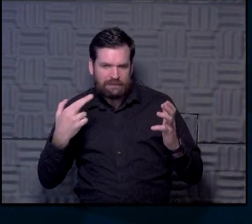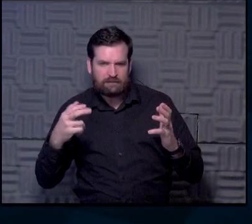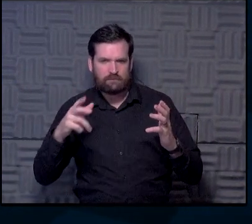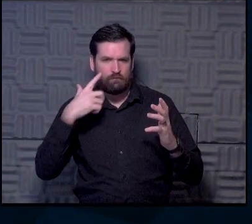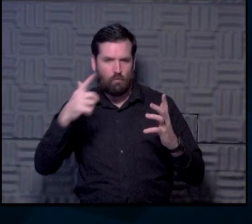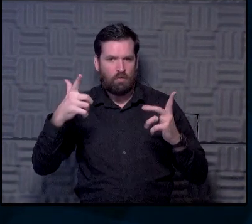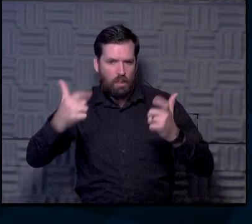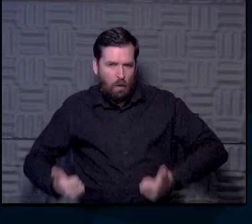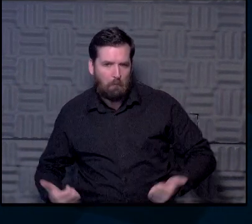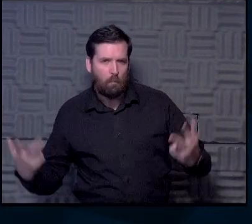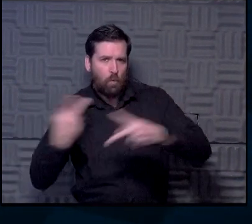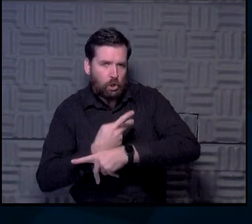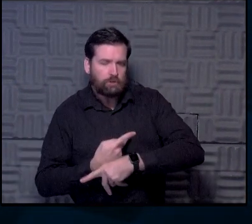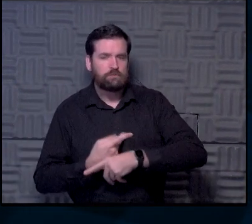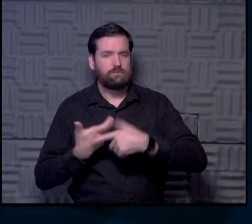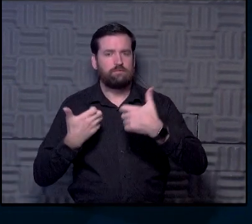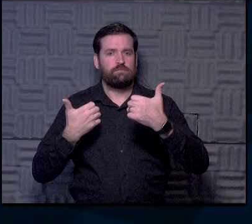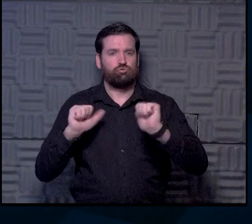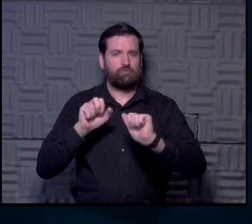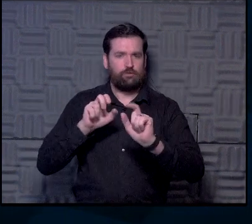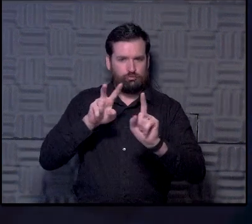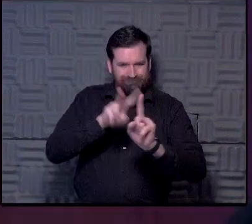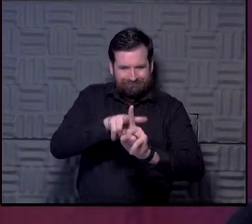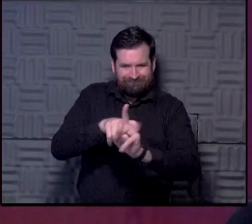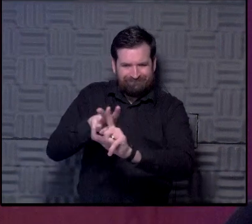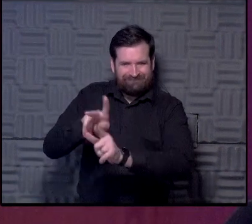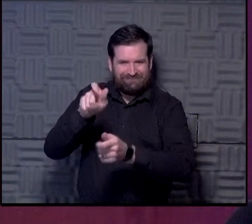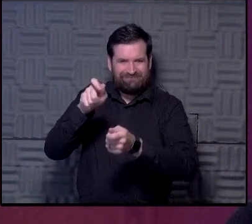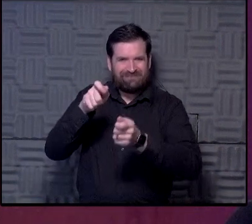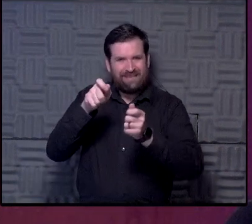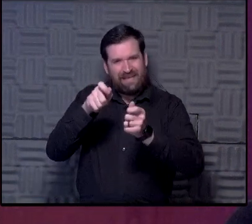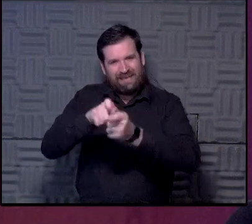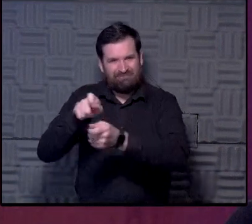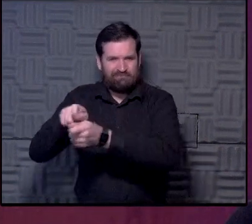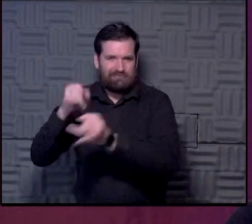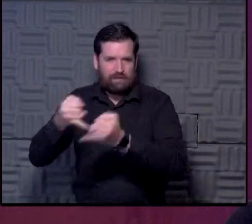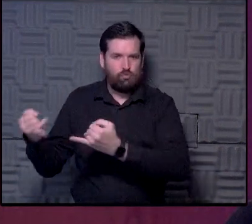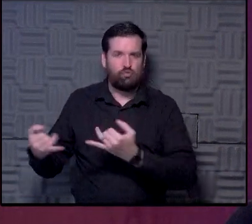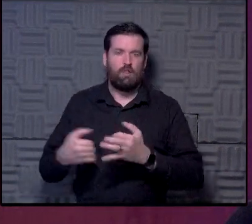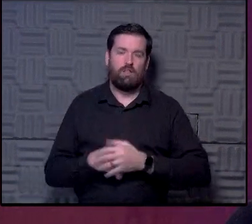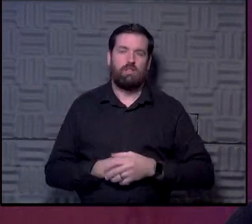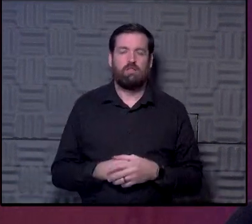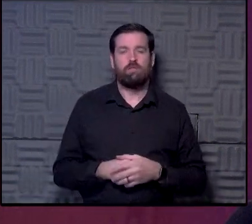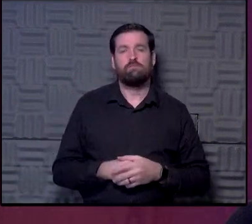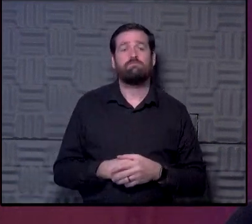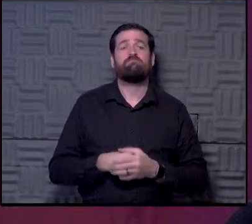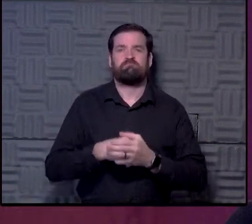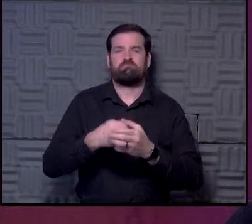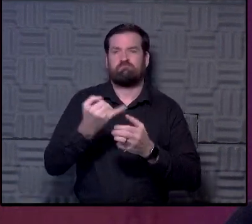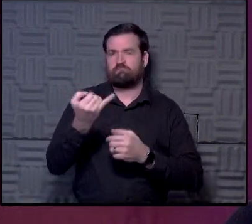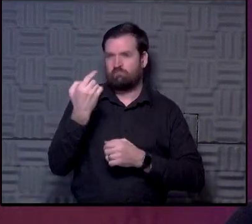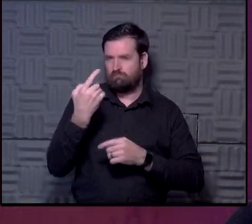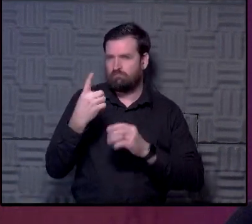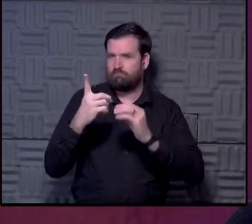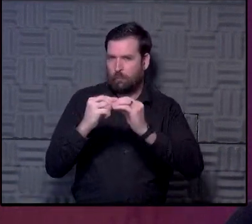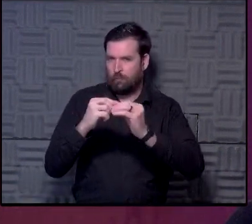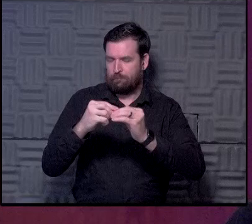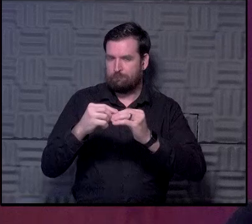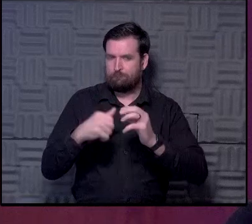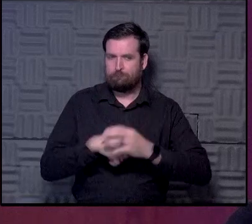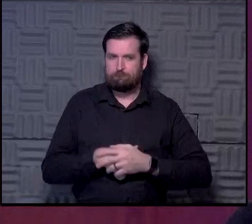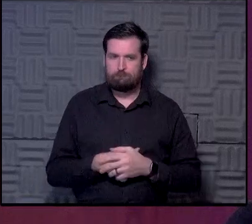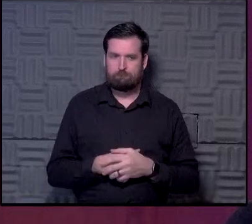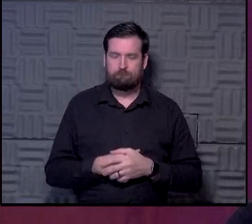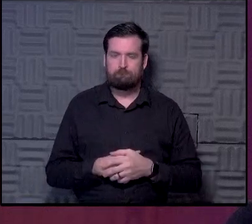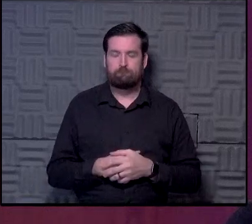worse, and really try and apply that to people. But that's our experience based on the numbers. And then one last slide we've been